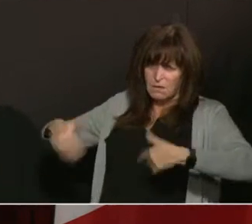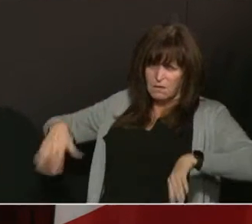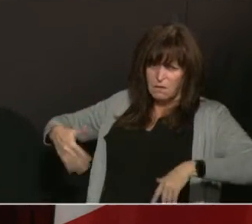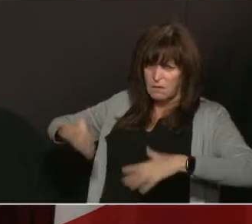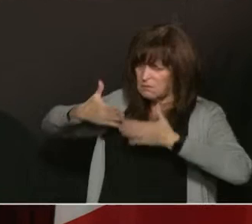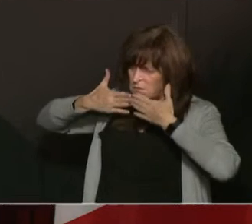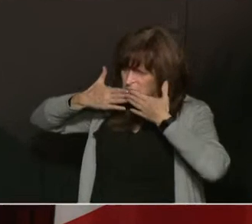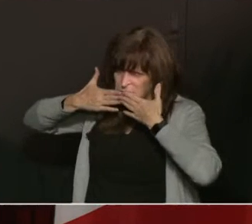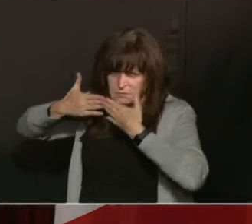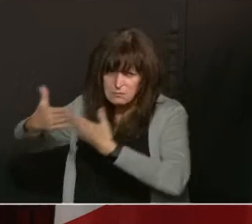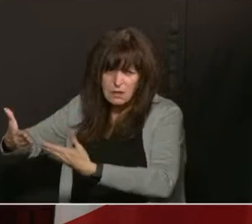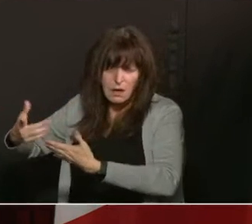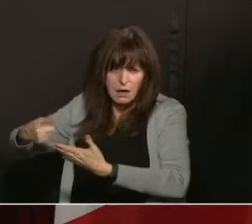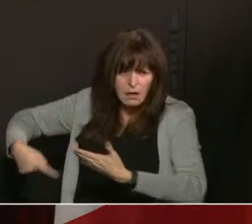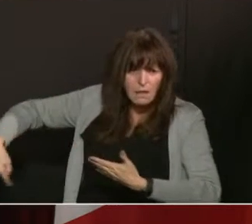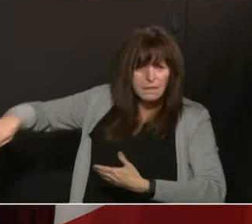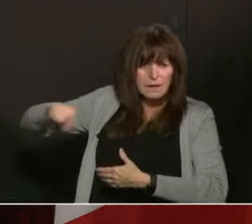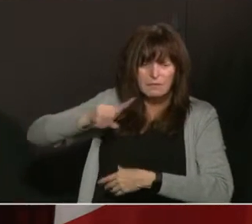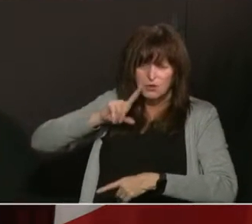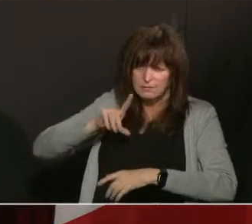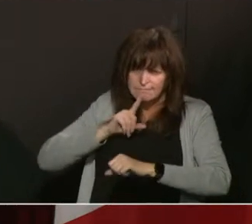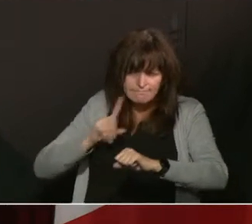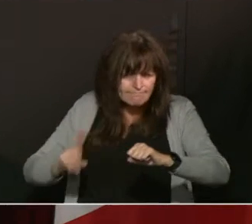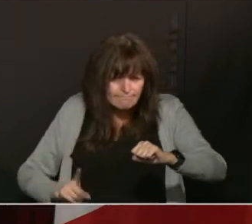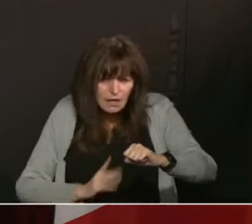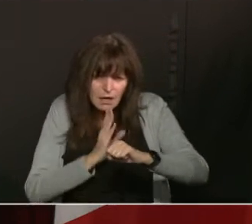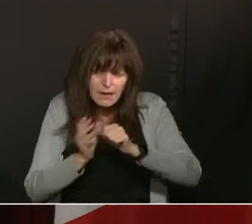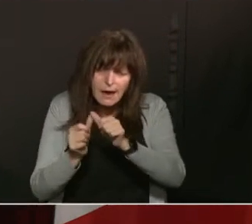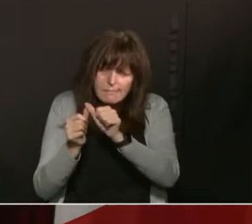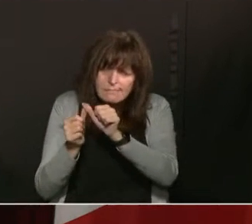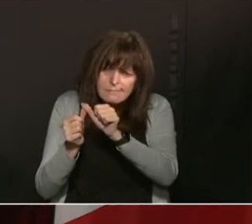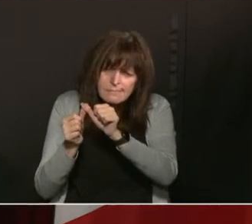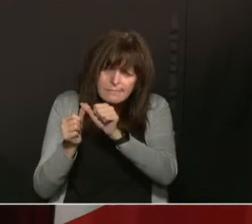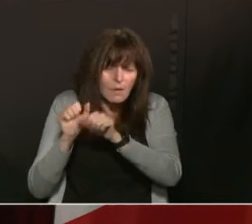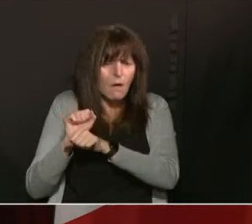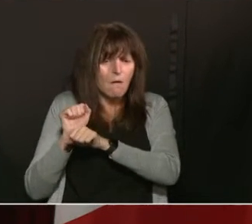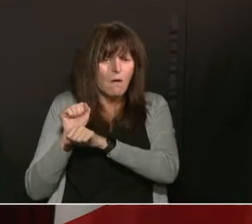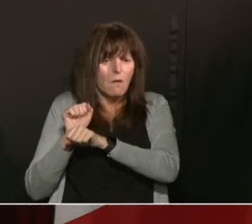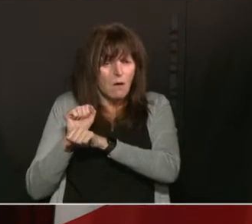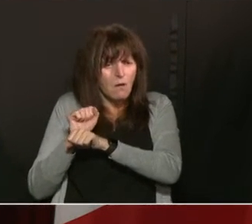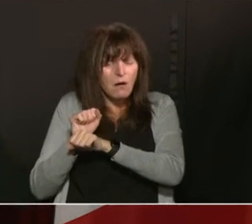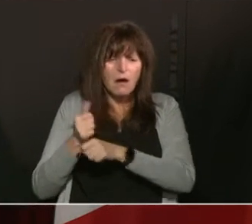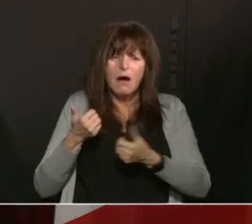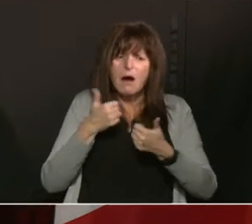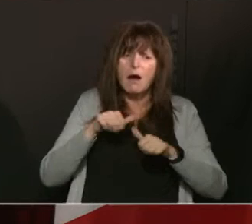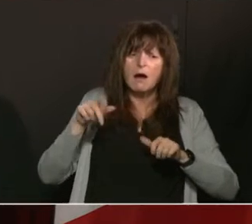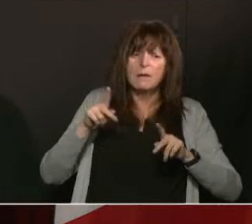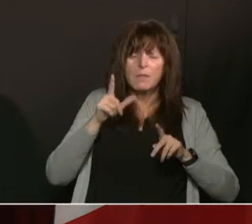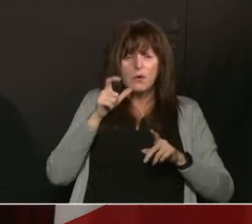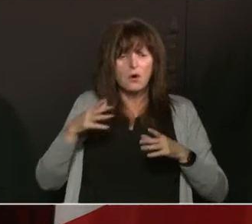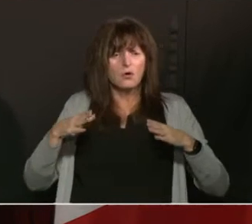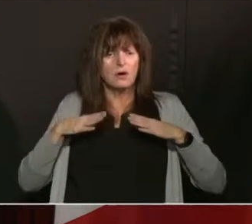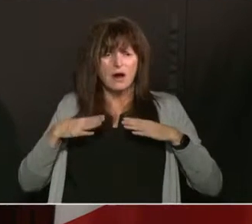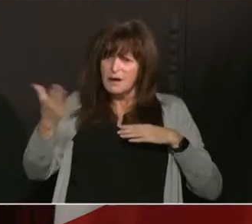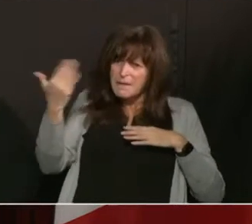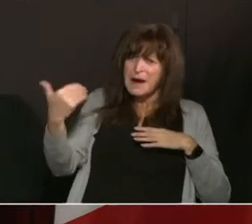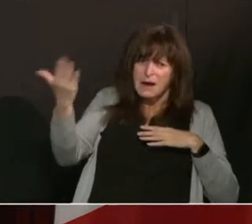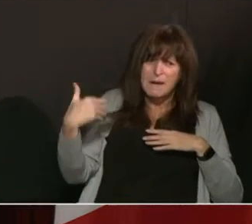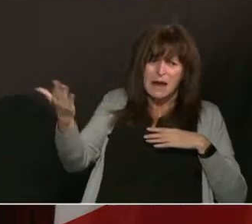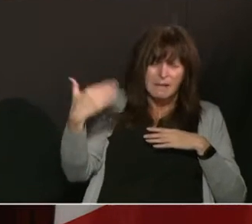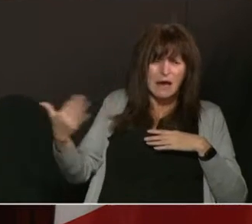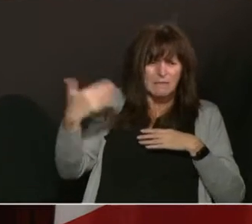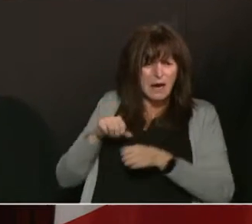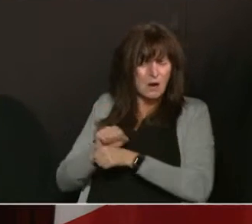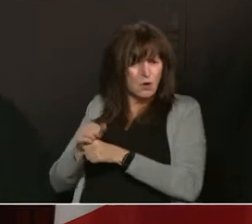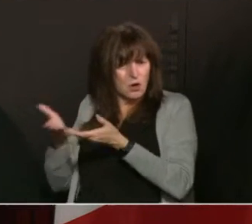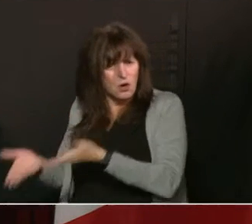the efforts that they're making. We are also calling on retired individuals. We're also training other allied health